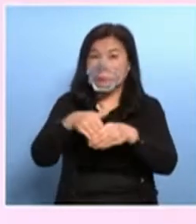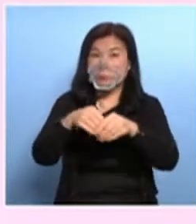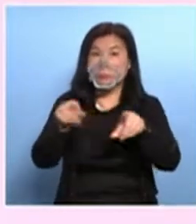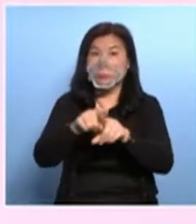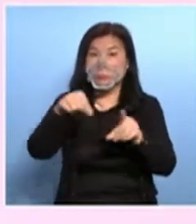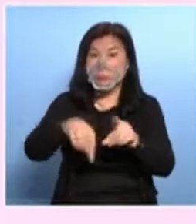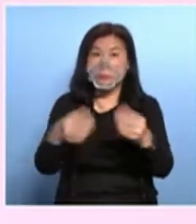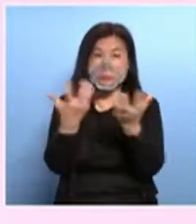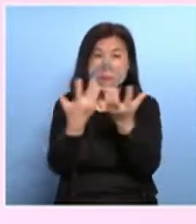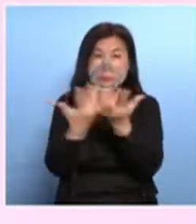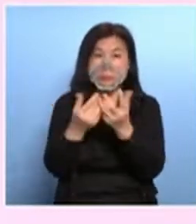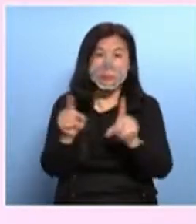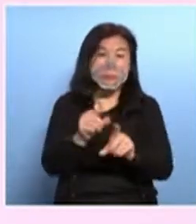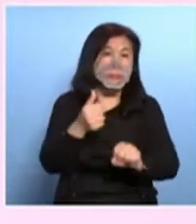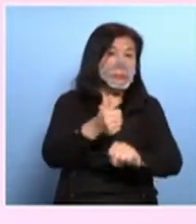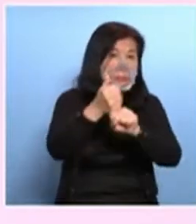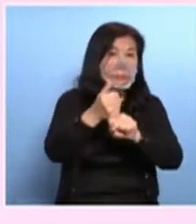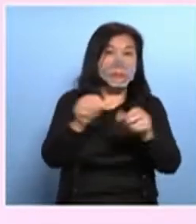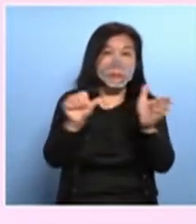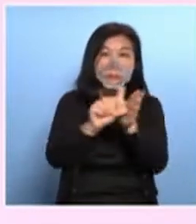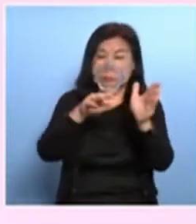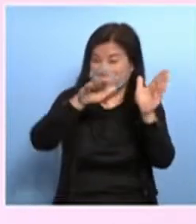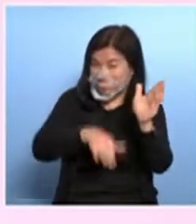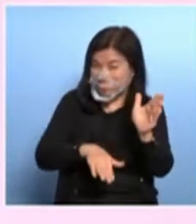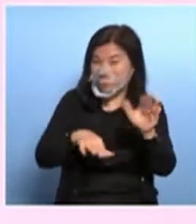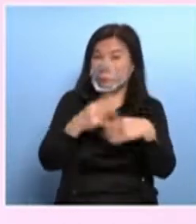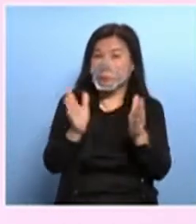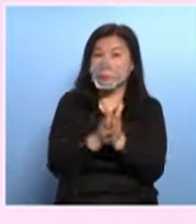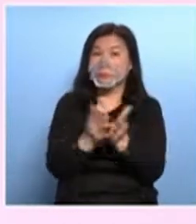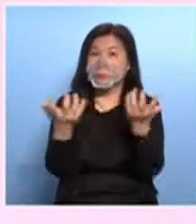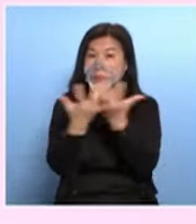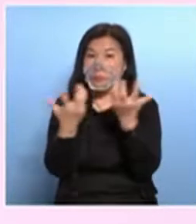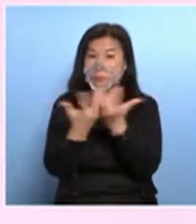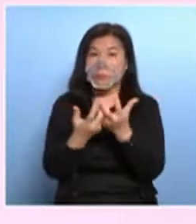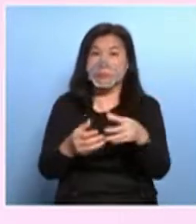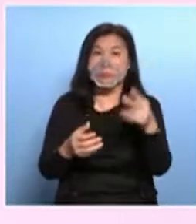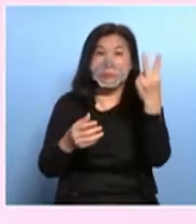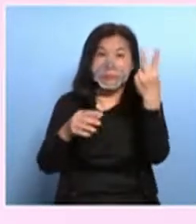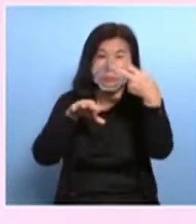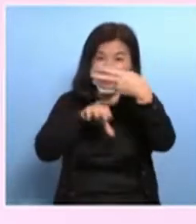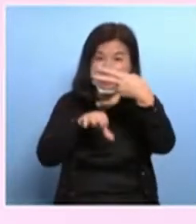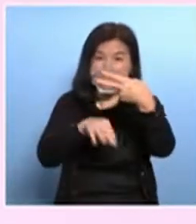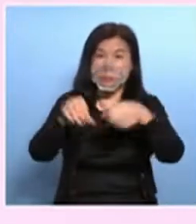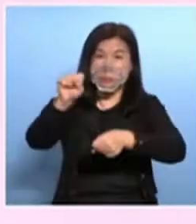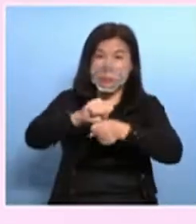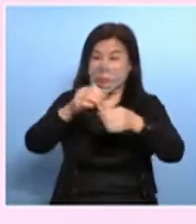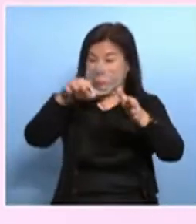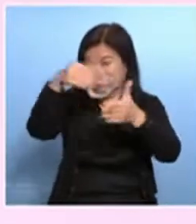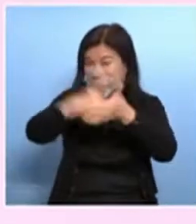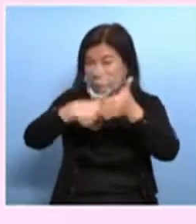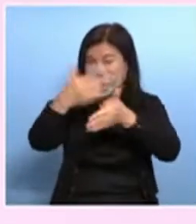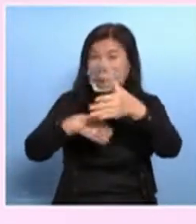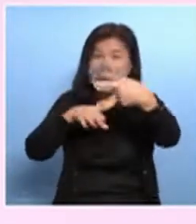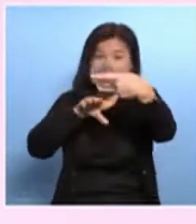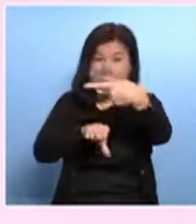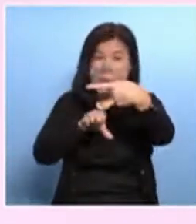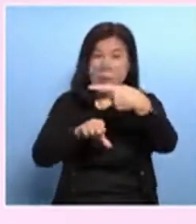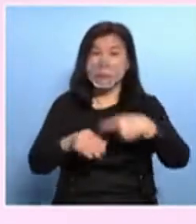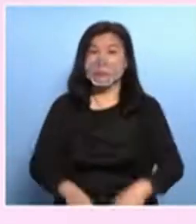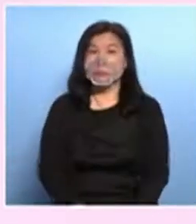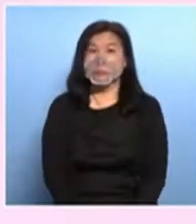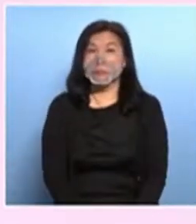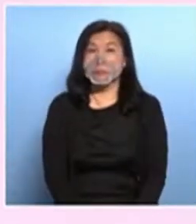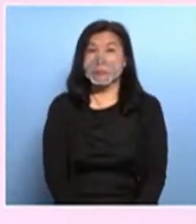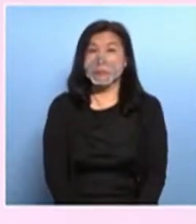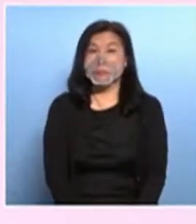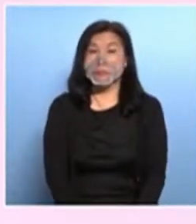we will lower the minimum loan size from $200 million to $100 million in respect of applications for subsidies for covering